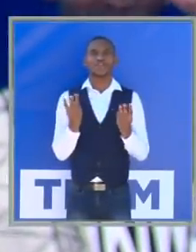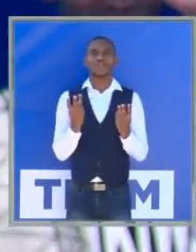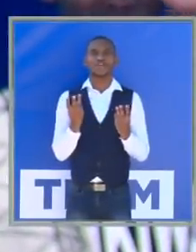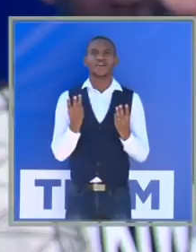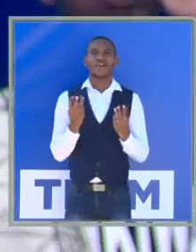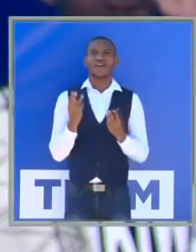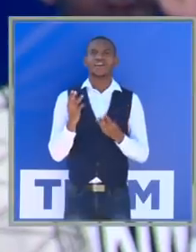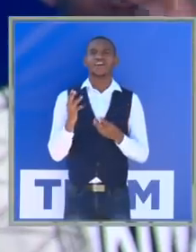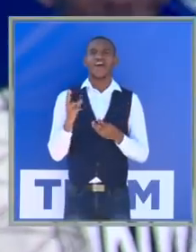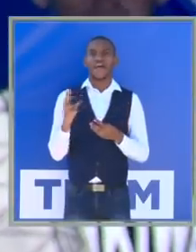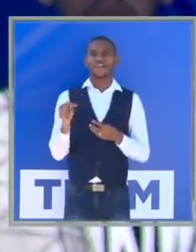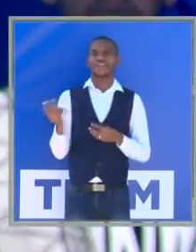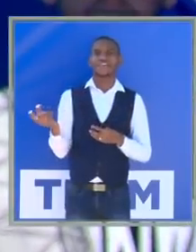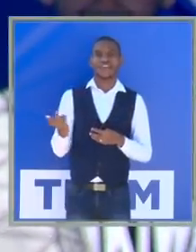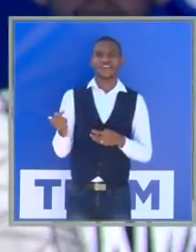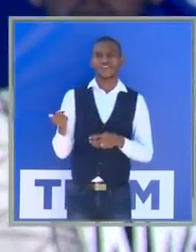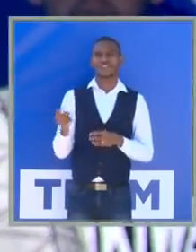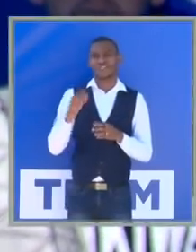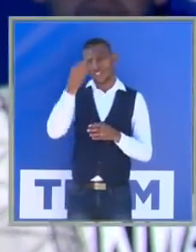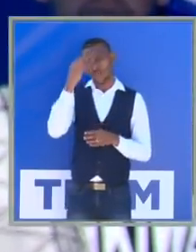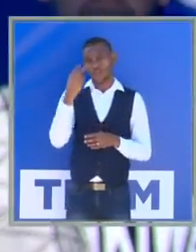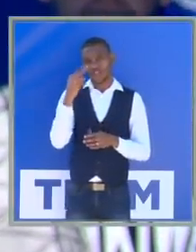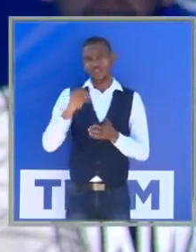Unlike this government,